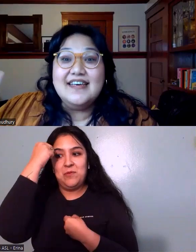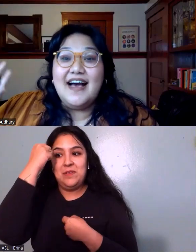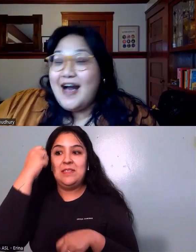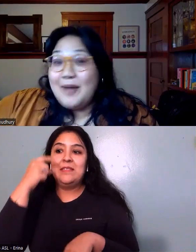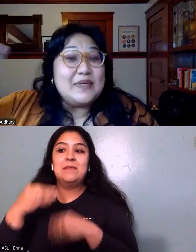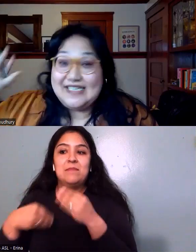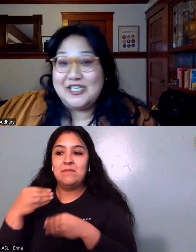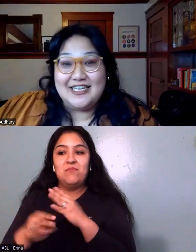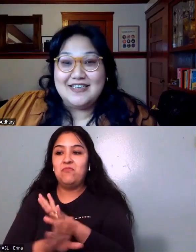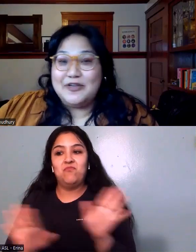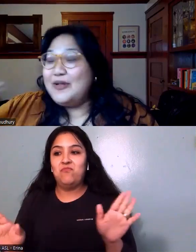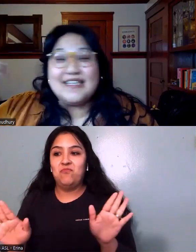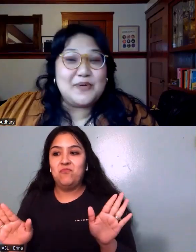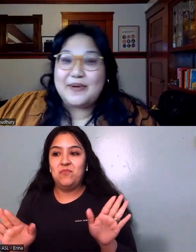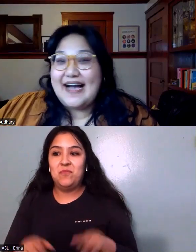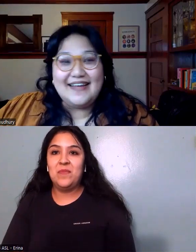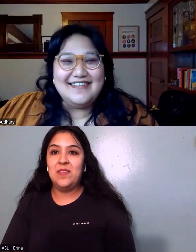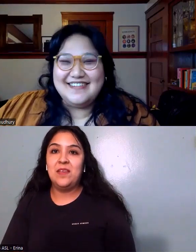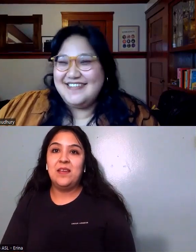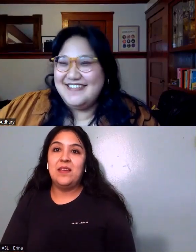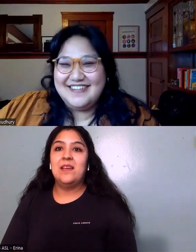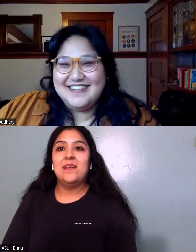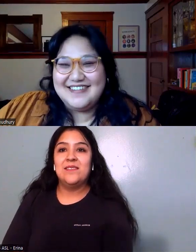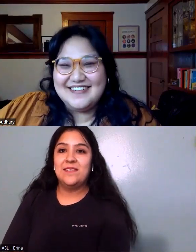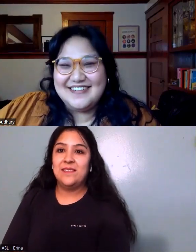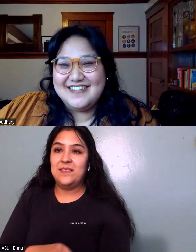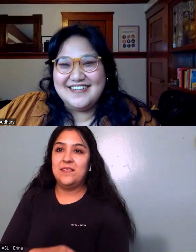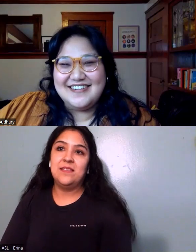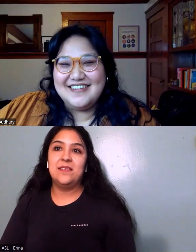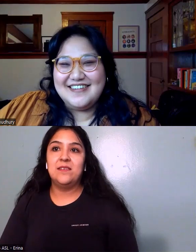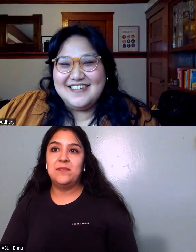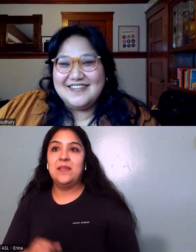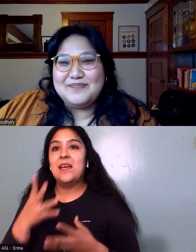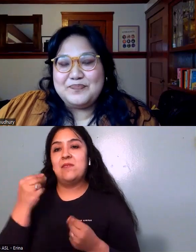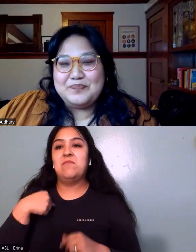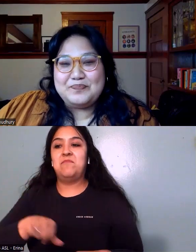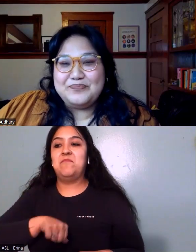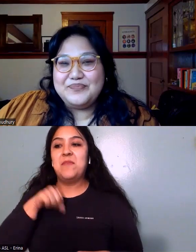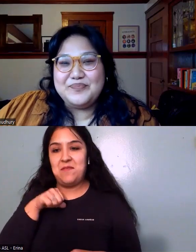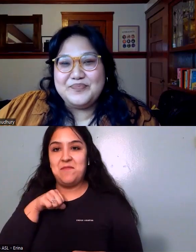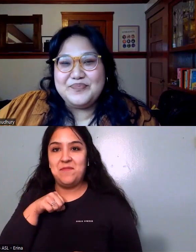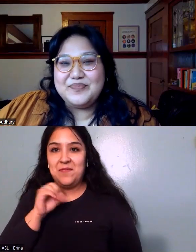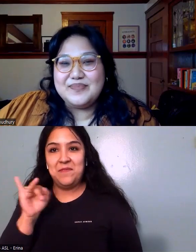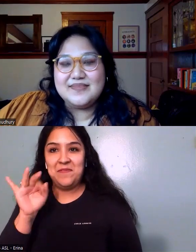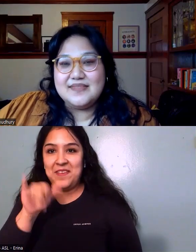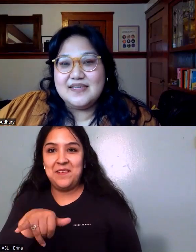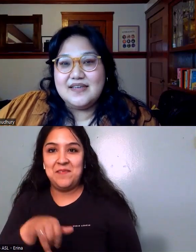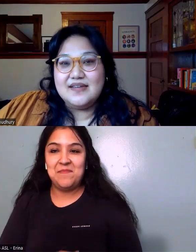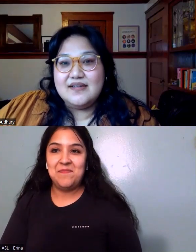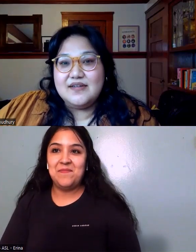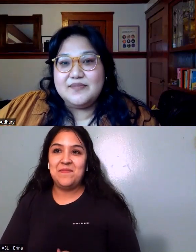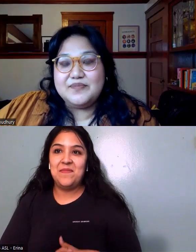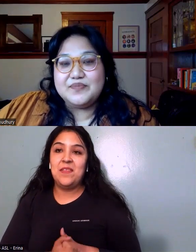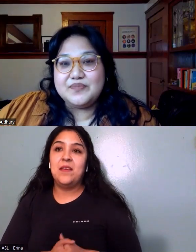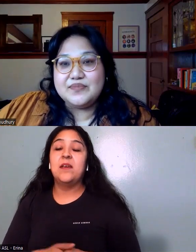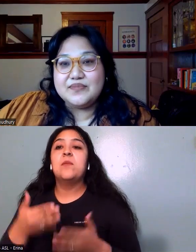belated position. That's where we're at. And we are proud of it. Mm-hmm.